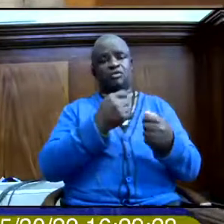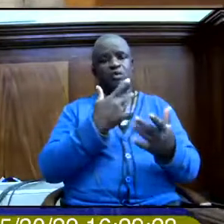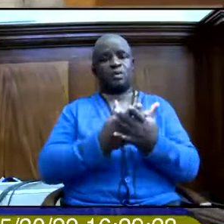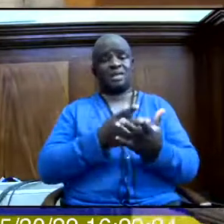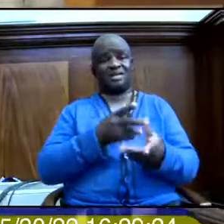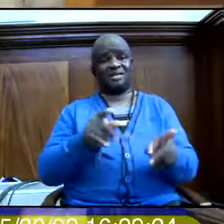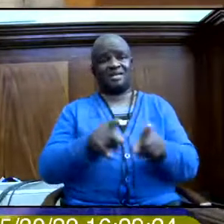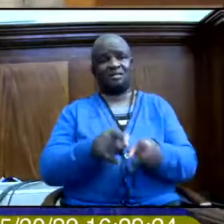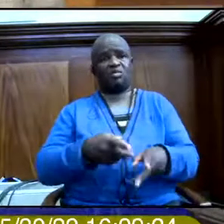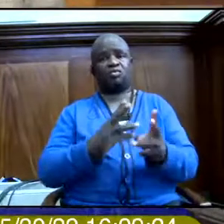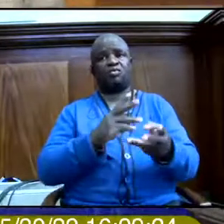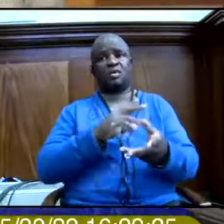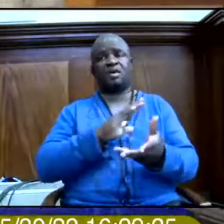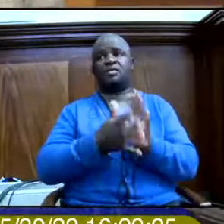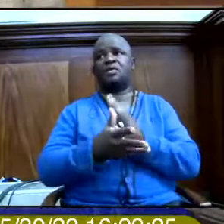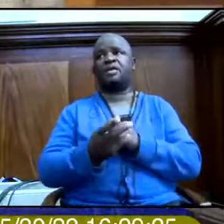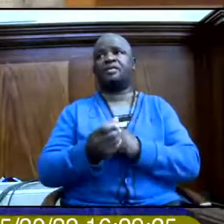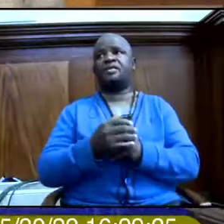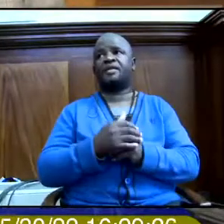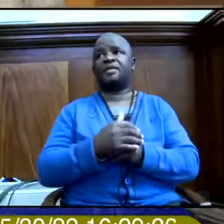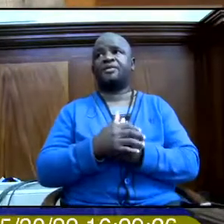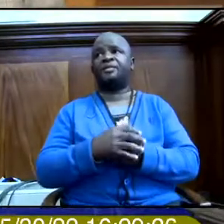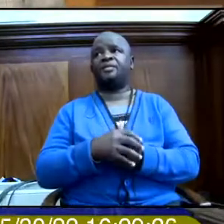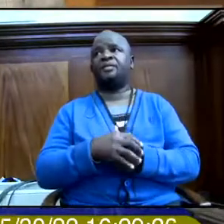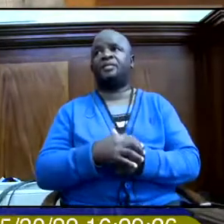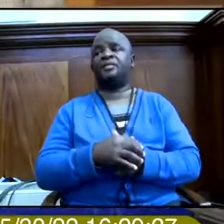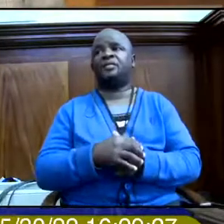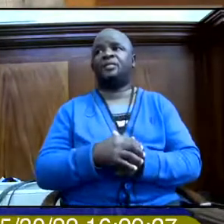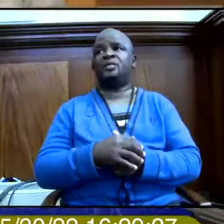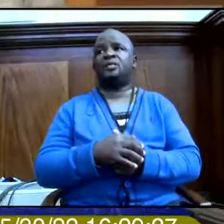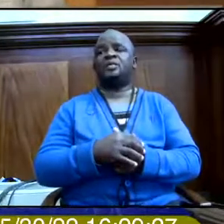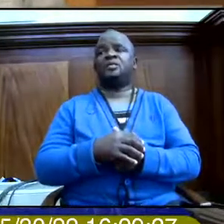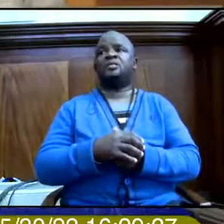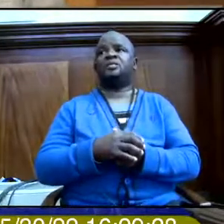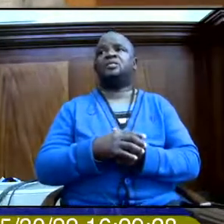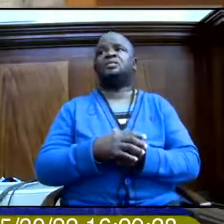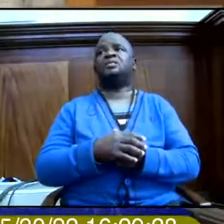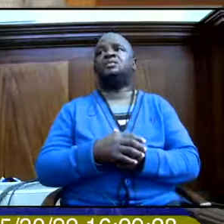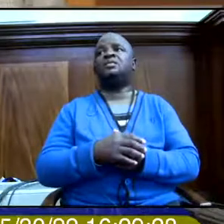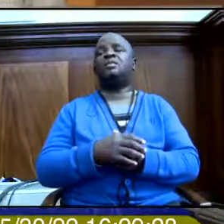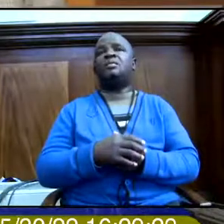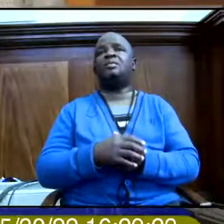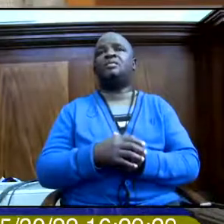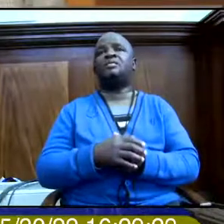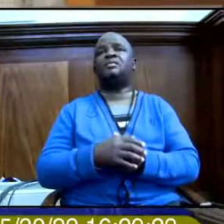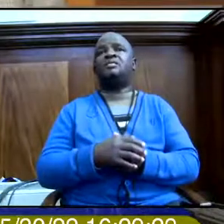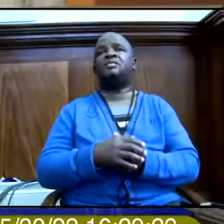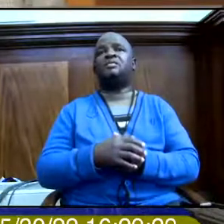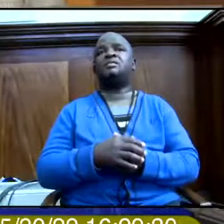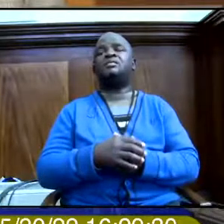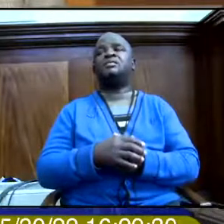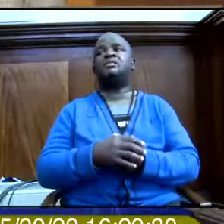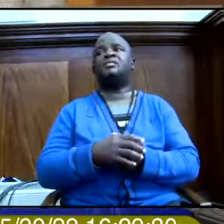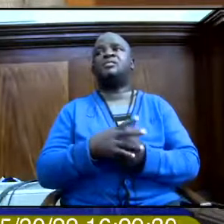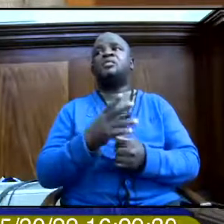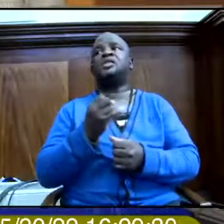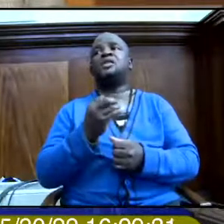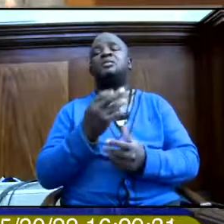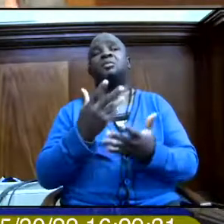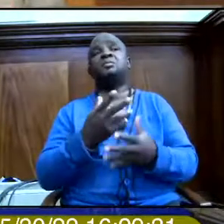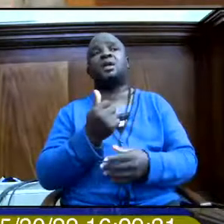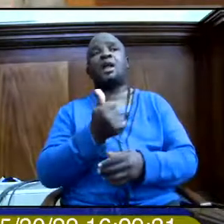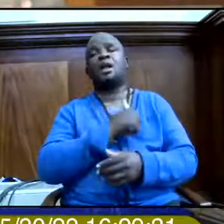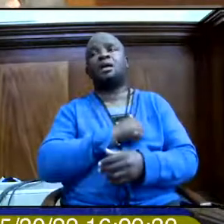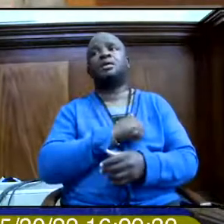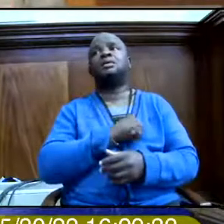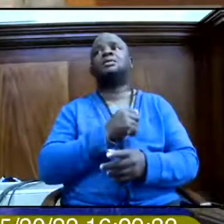road that that we are paying for when we are like your your vehicle will get